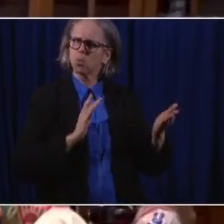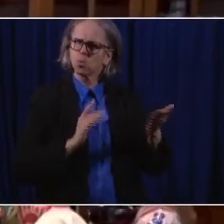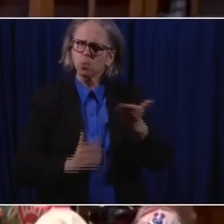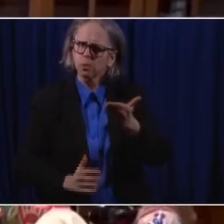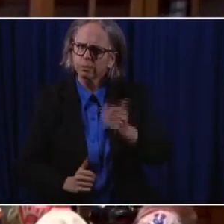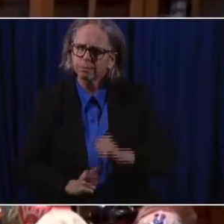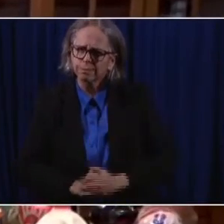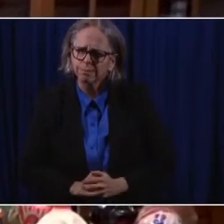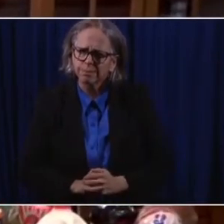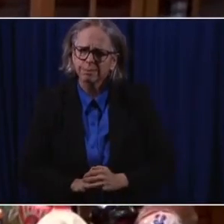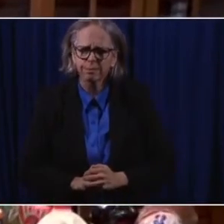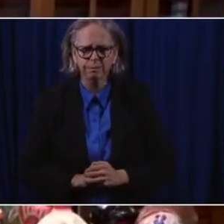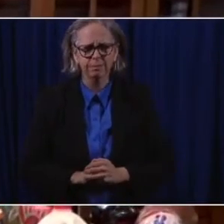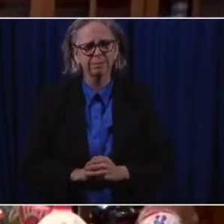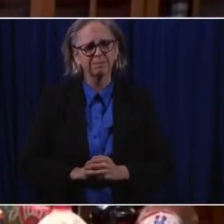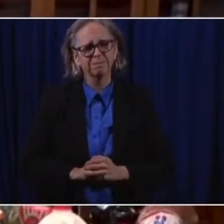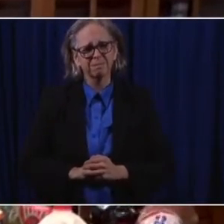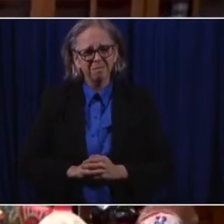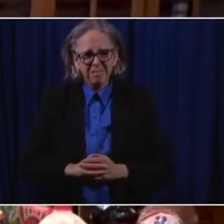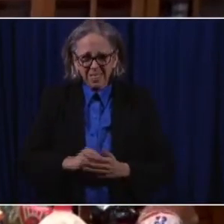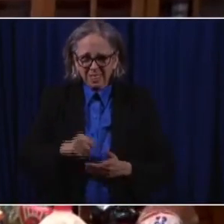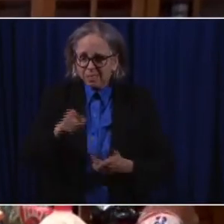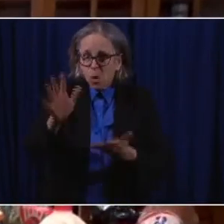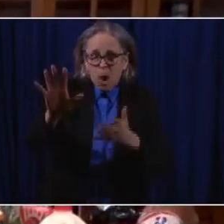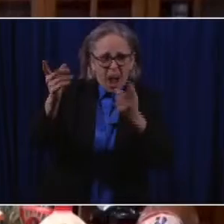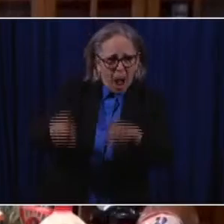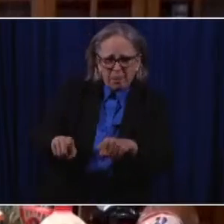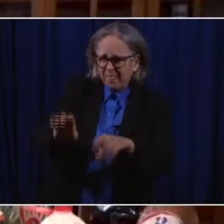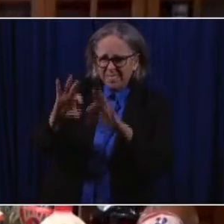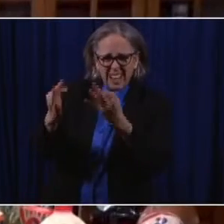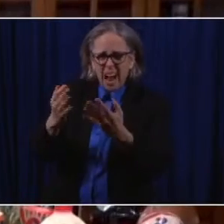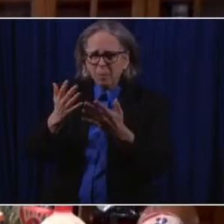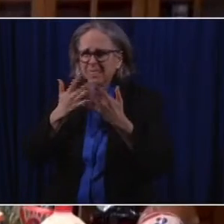If you need help, or if you want to give help, go to